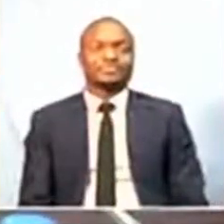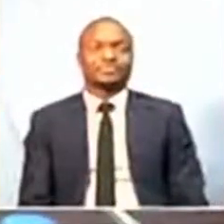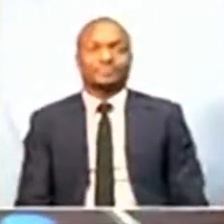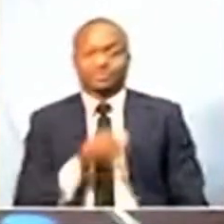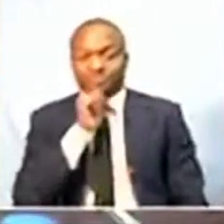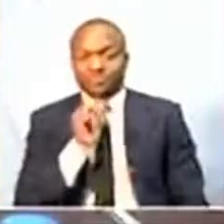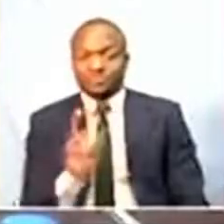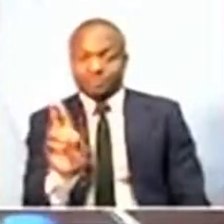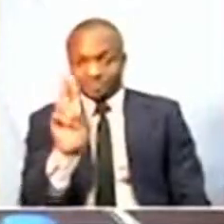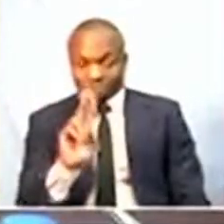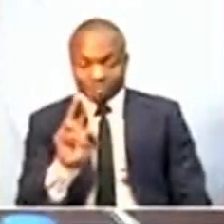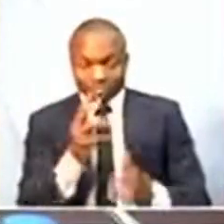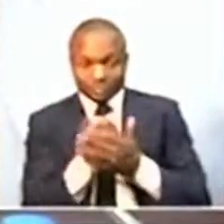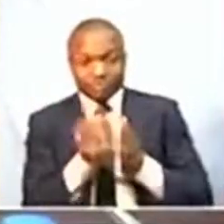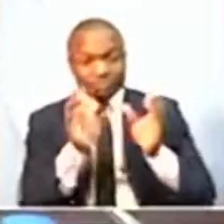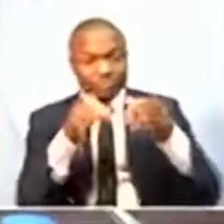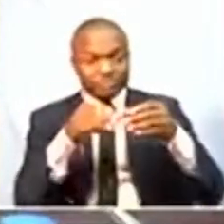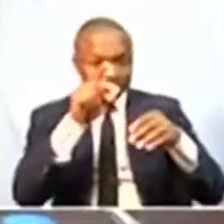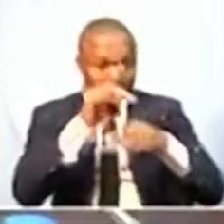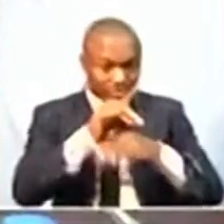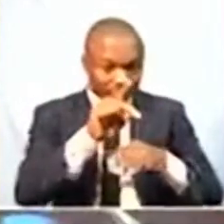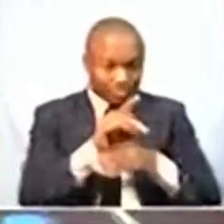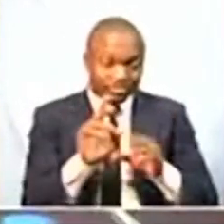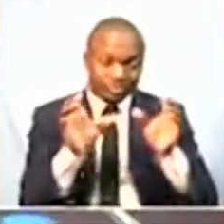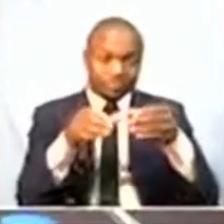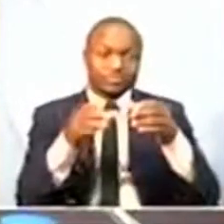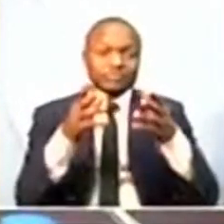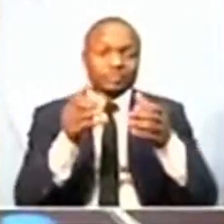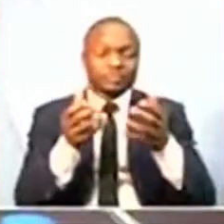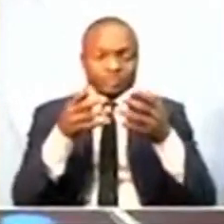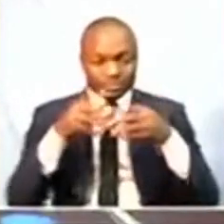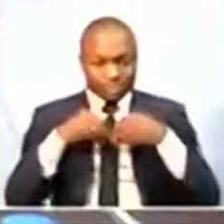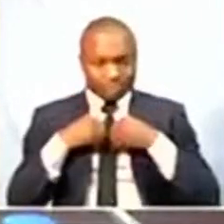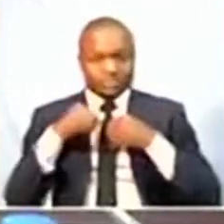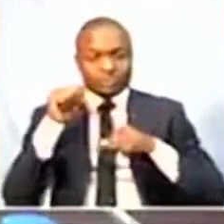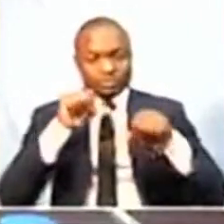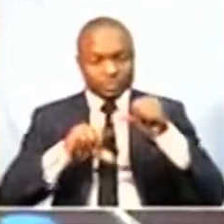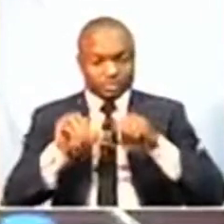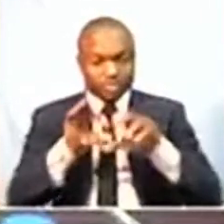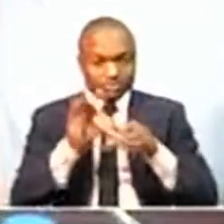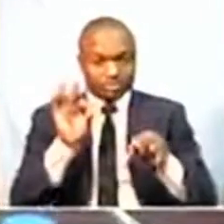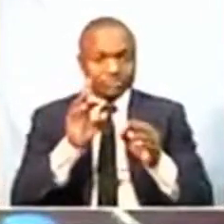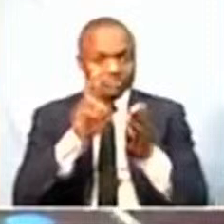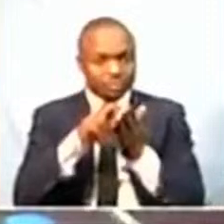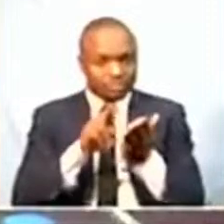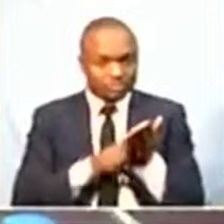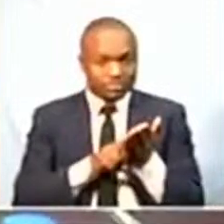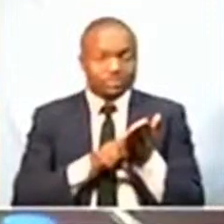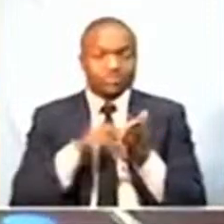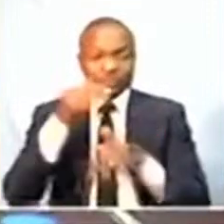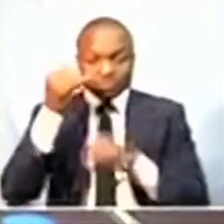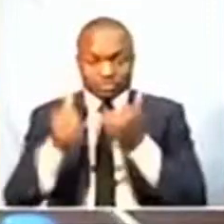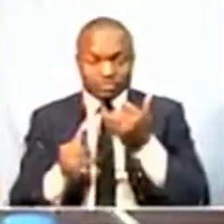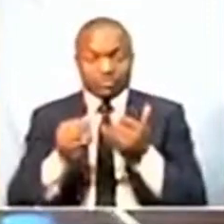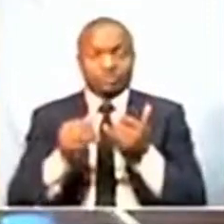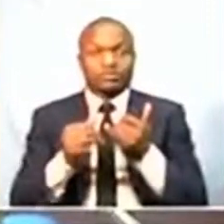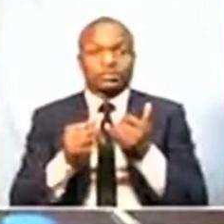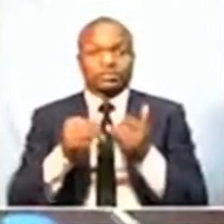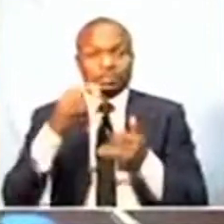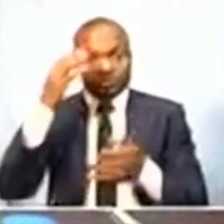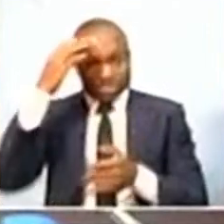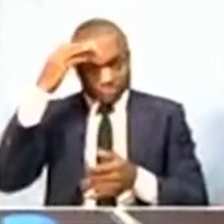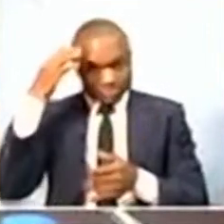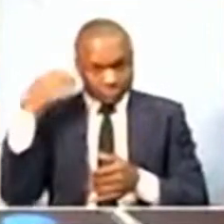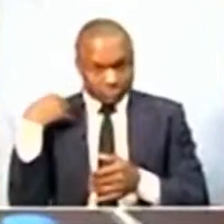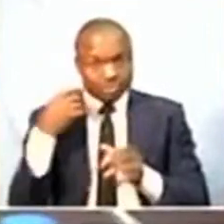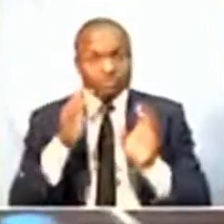Unspent fund community projects, Council wishes to acknowledge the auditor's findings and report that the completion of Civic Center could